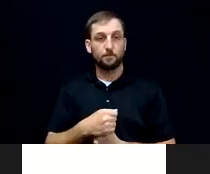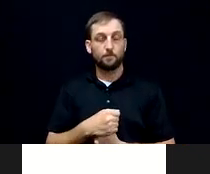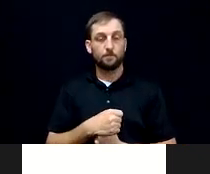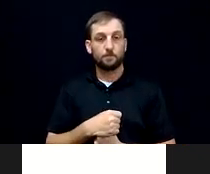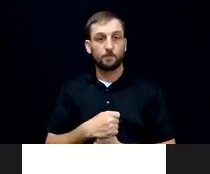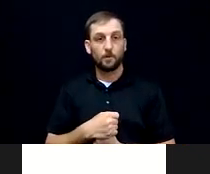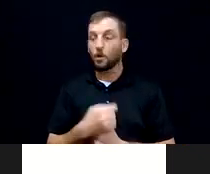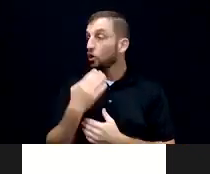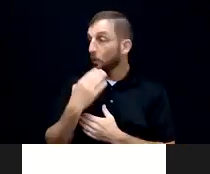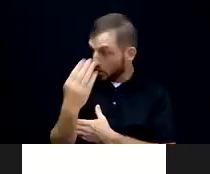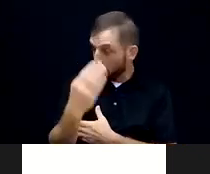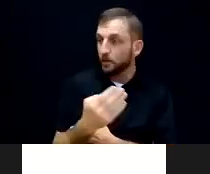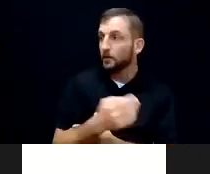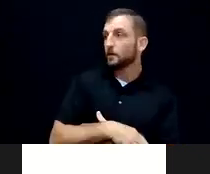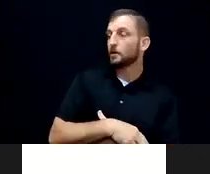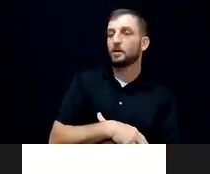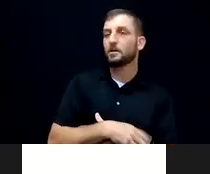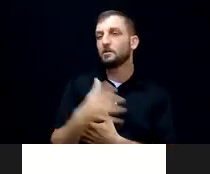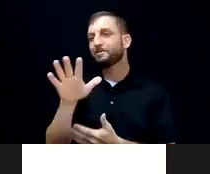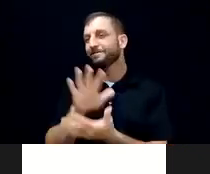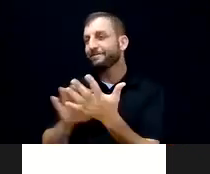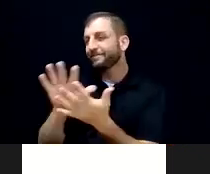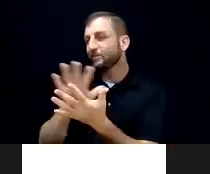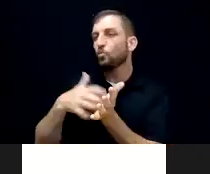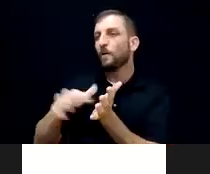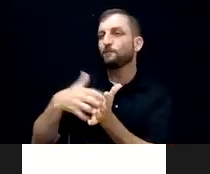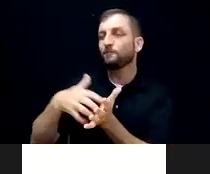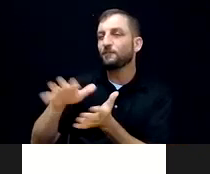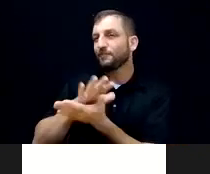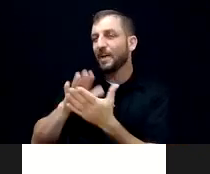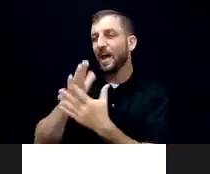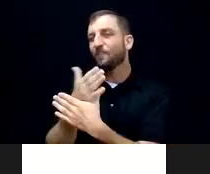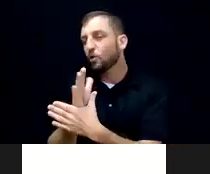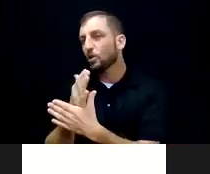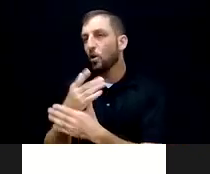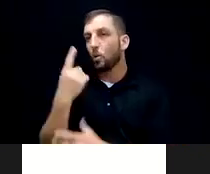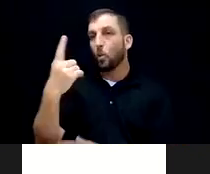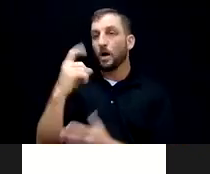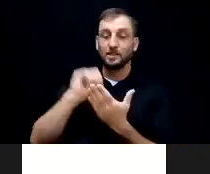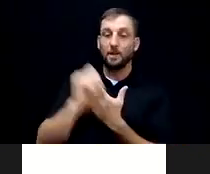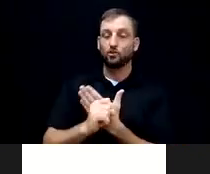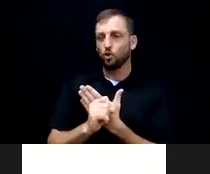Hi, good morning. So roughly on average, the cost per semester is about